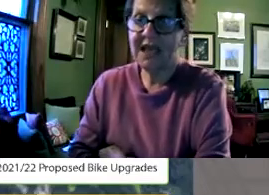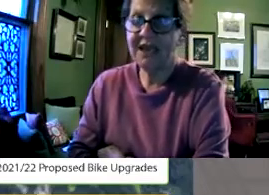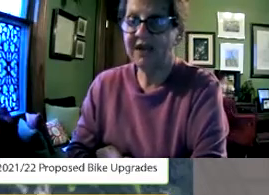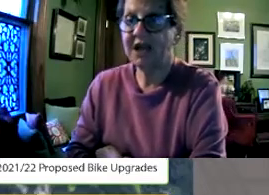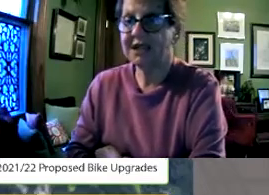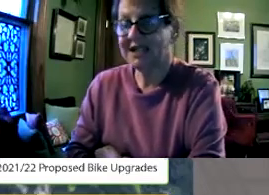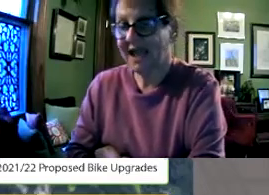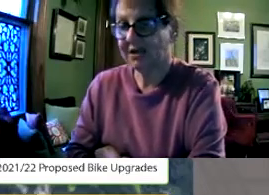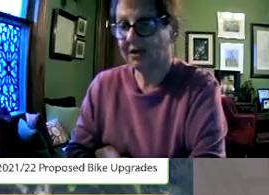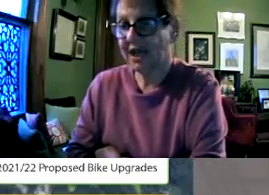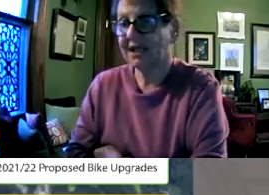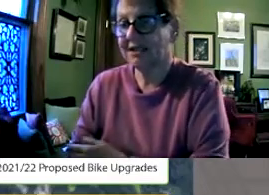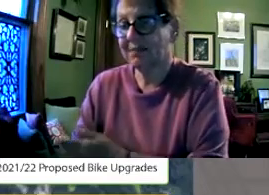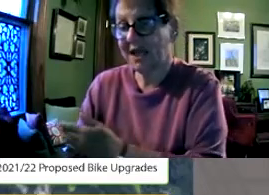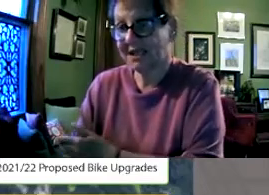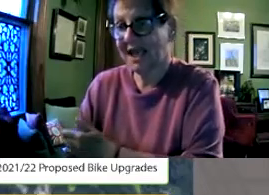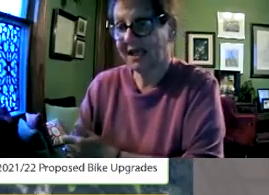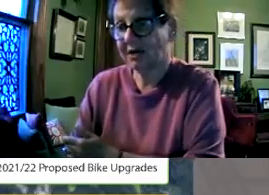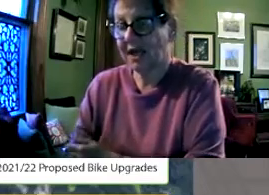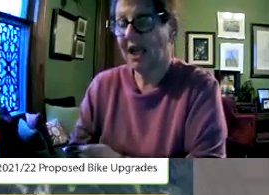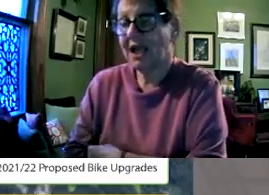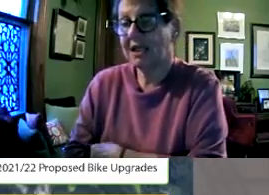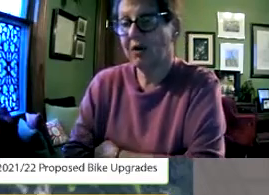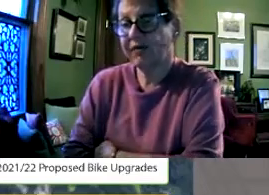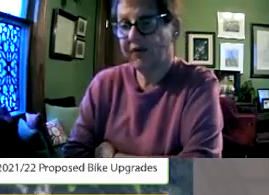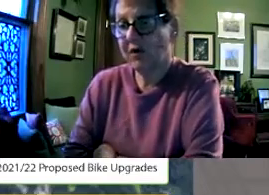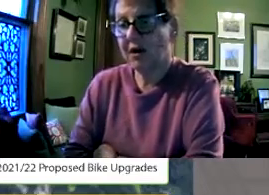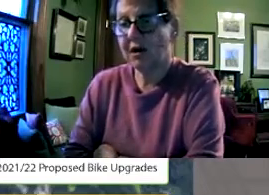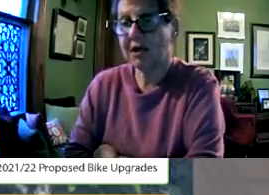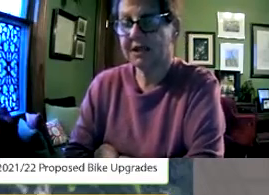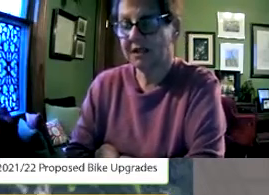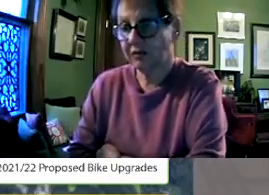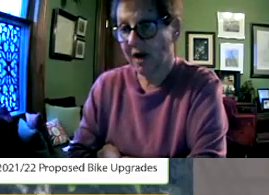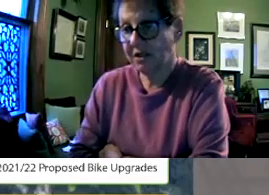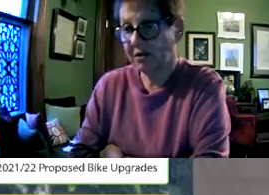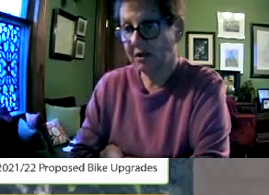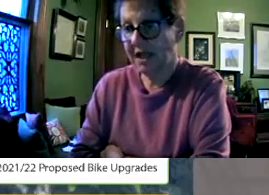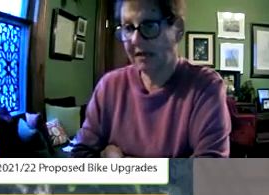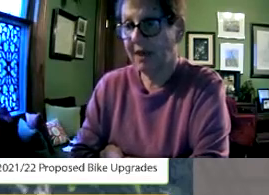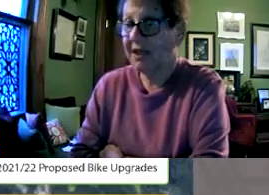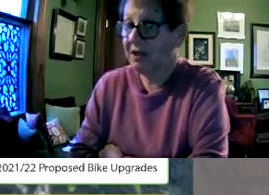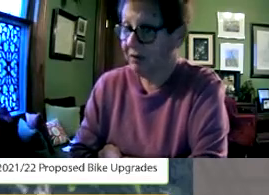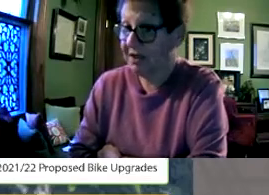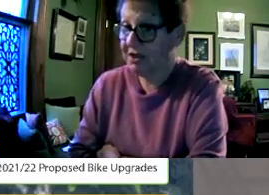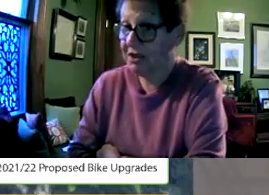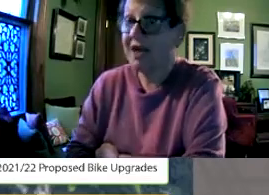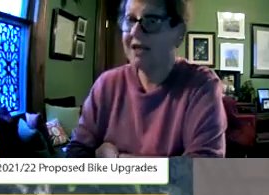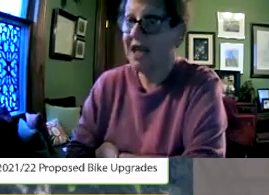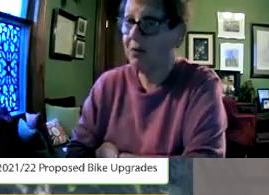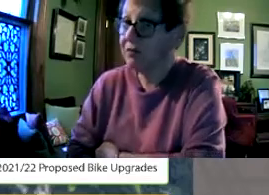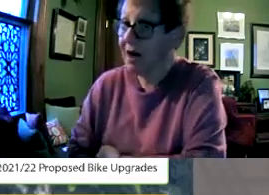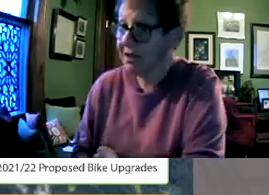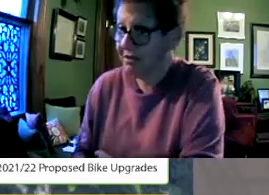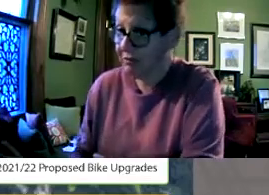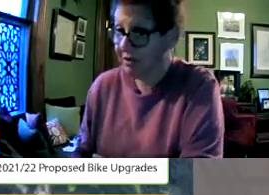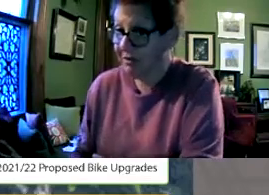because even on a Saturday, this past Saturday, there were 4 cars in the right turn lane, making the right turn, and they